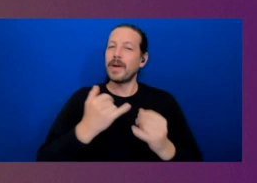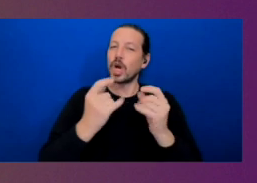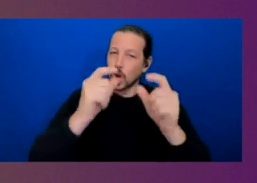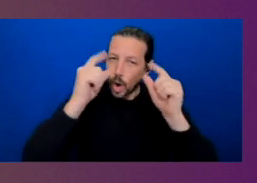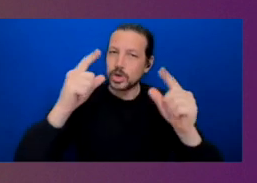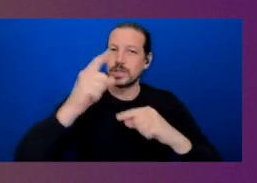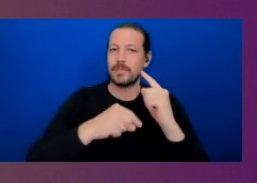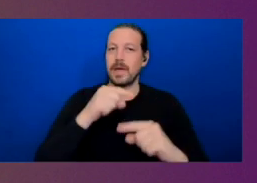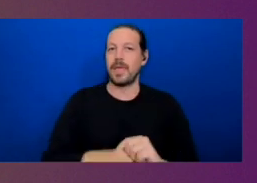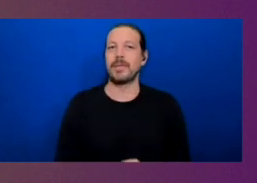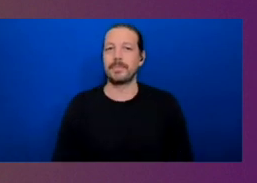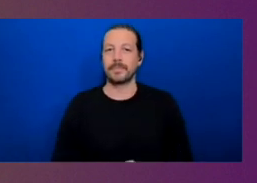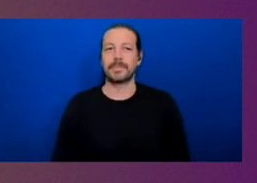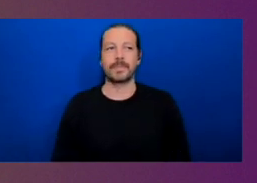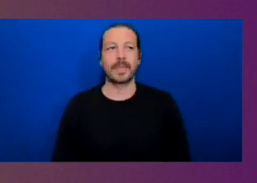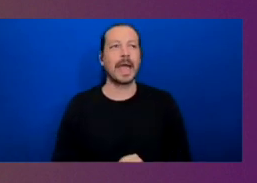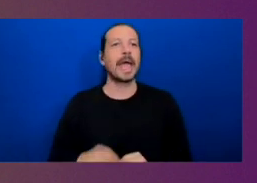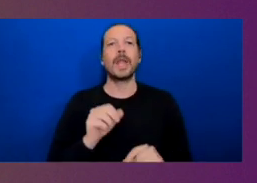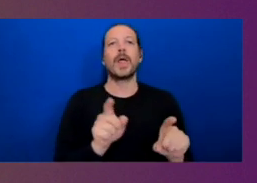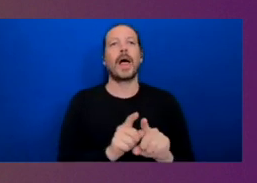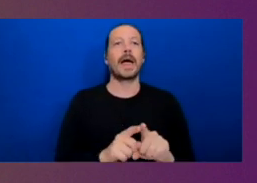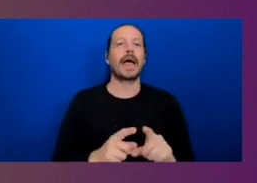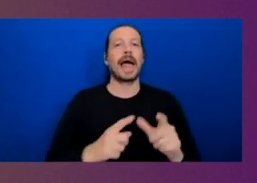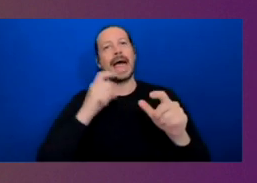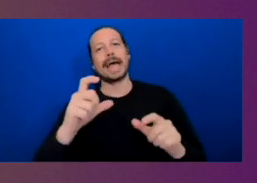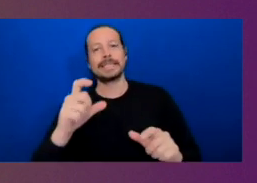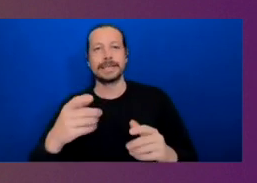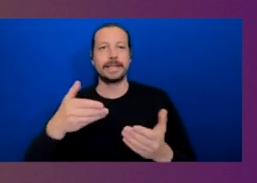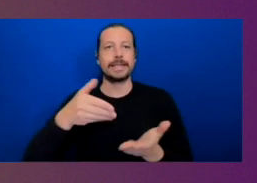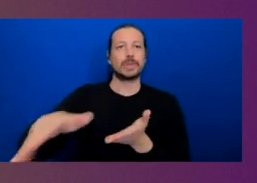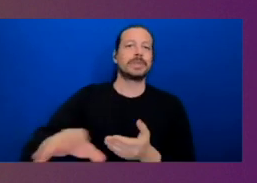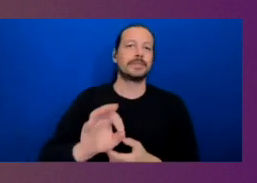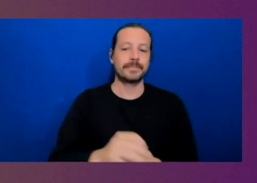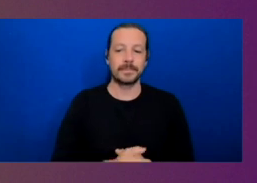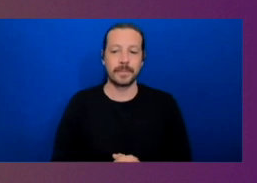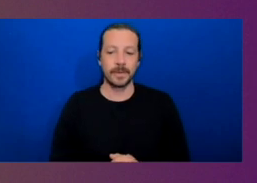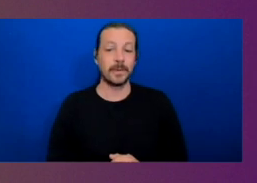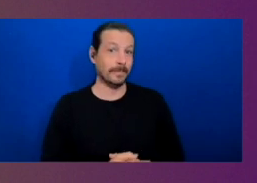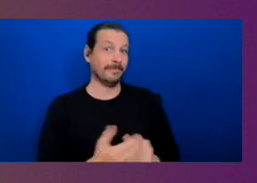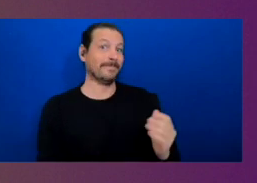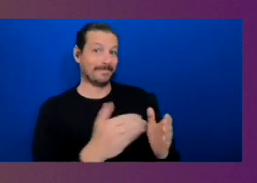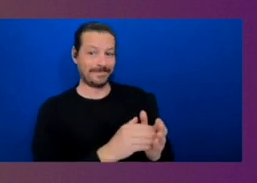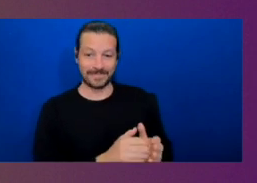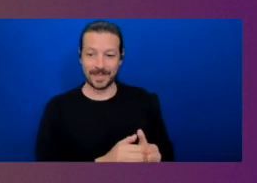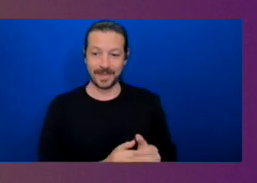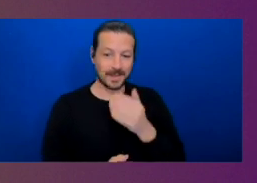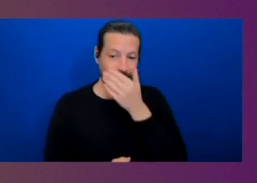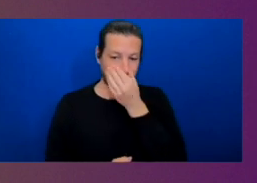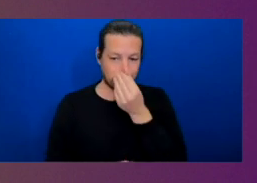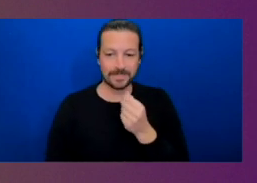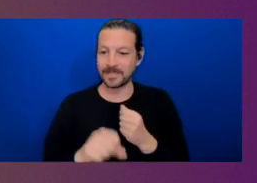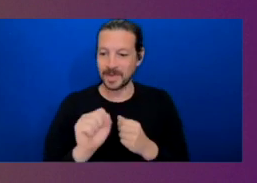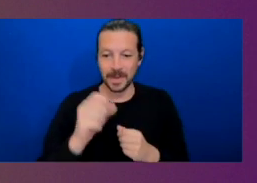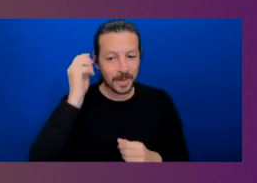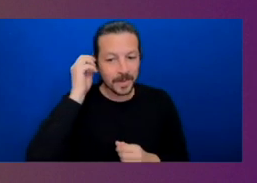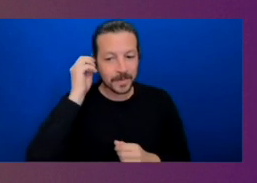doing it by accident, which is where most of the exclusion happens today. And if I can build on top of that, this is a really juicy an area